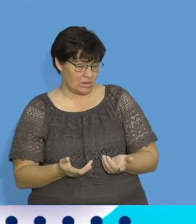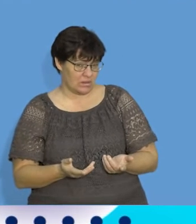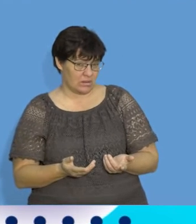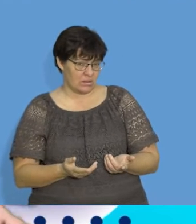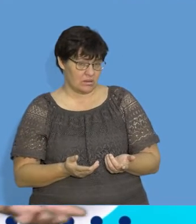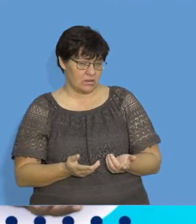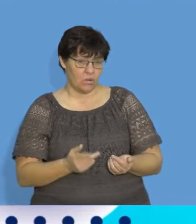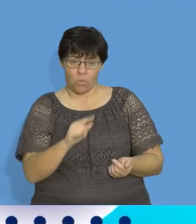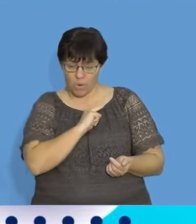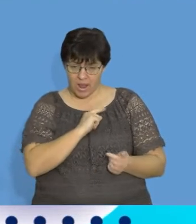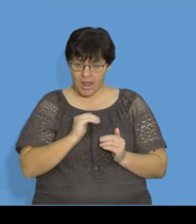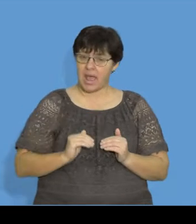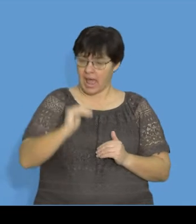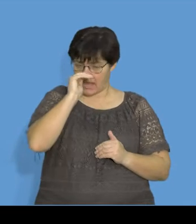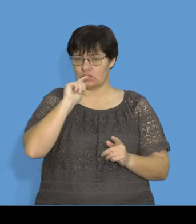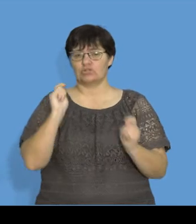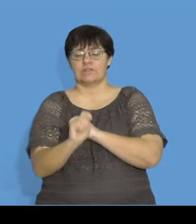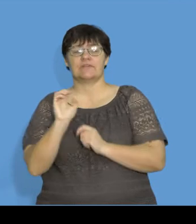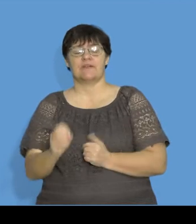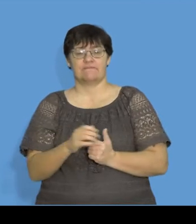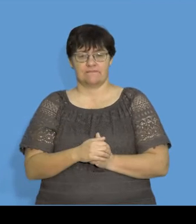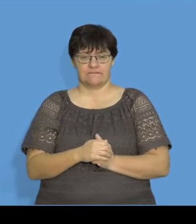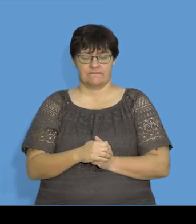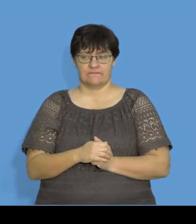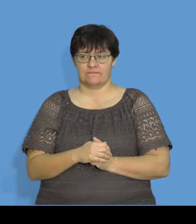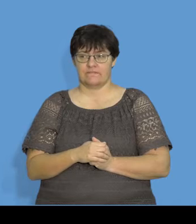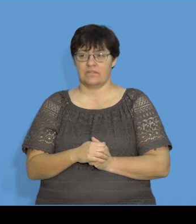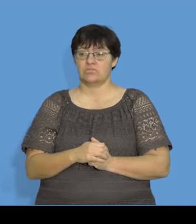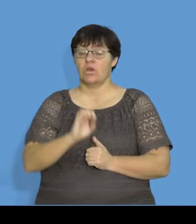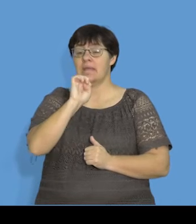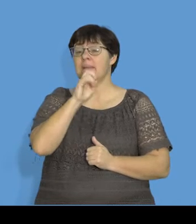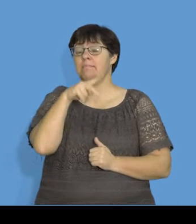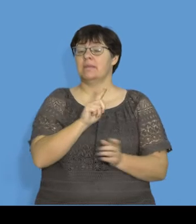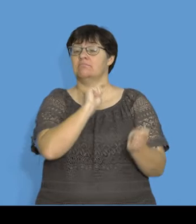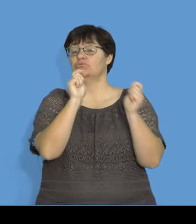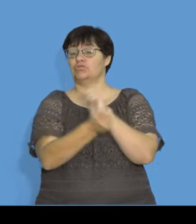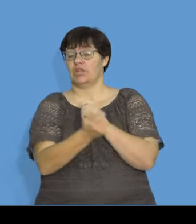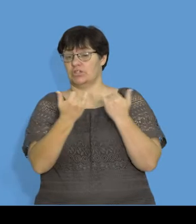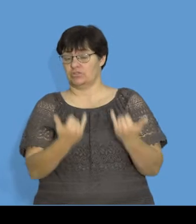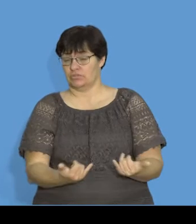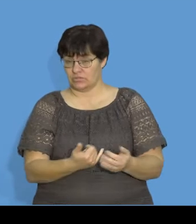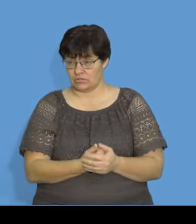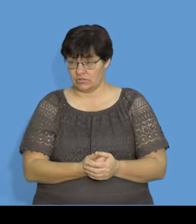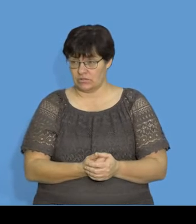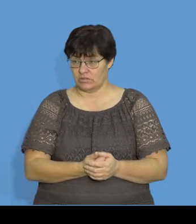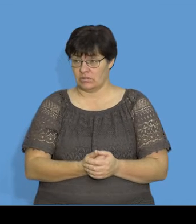Height has changed. So what the potential now becomes, mgh,